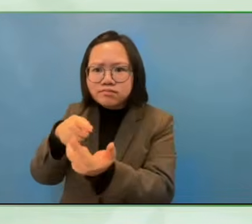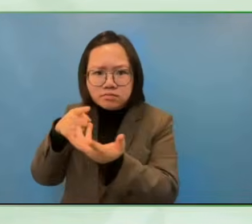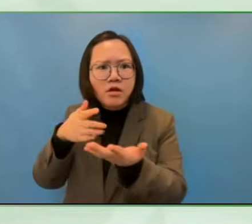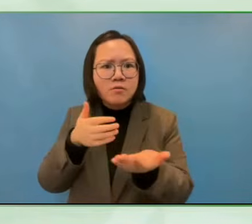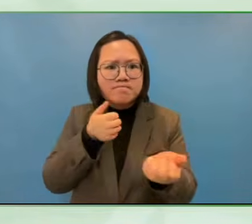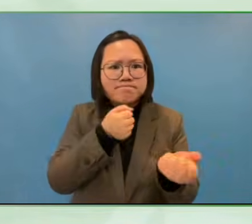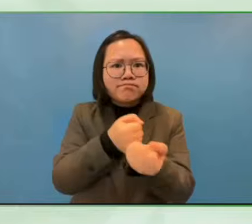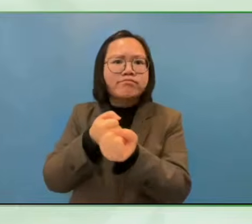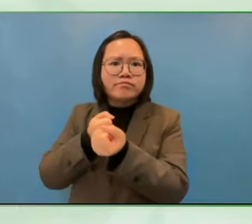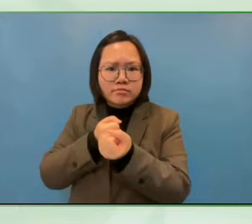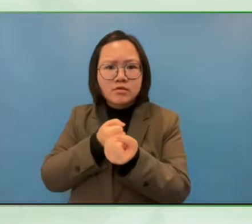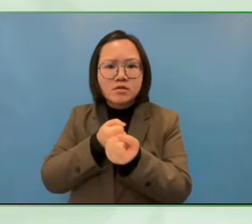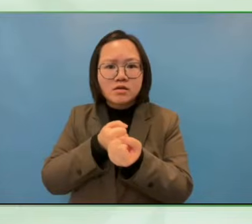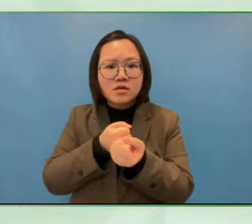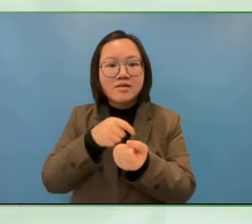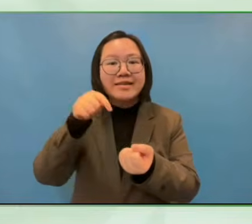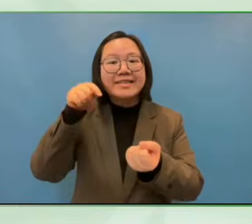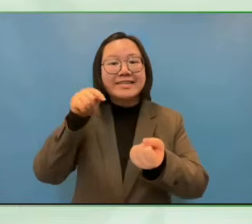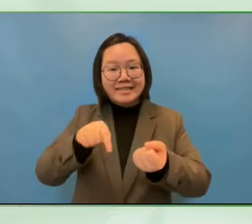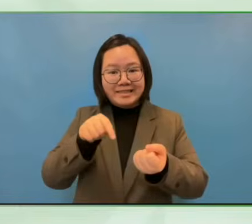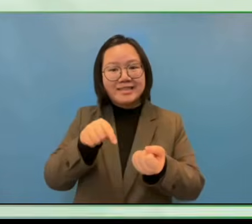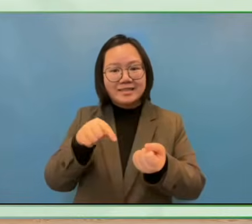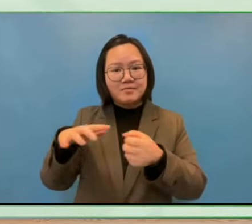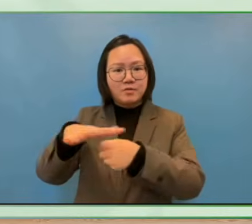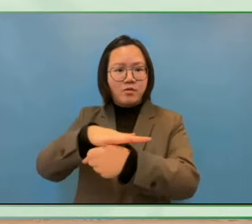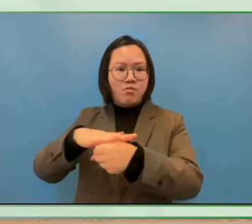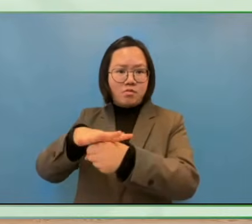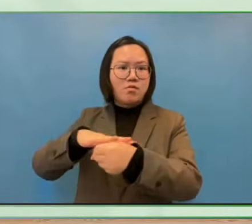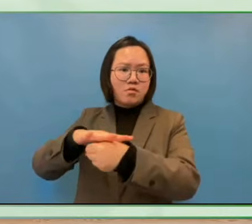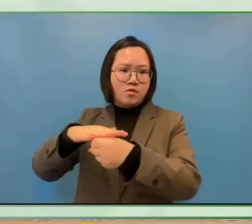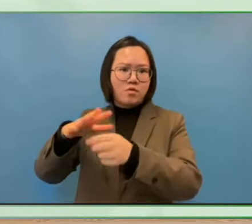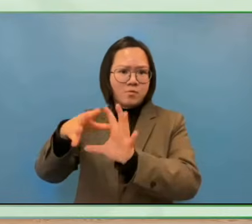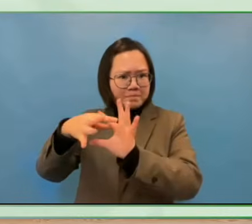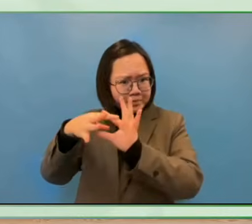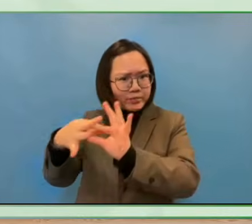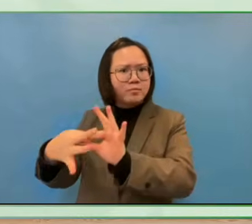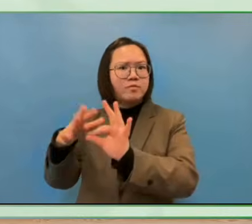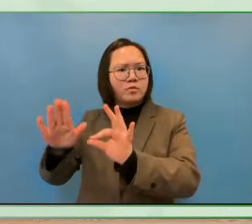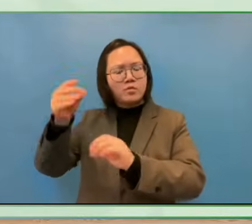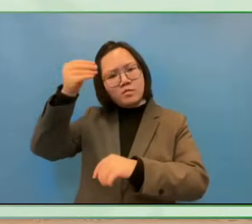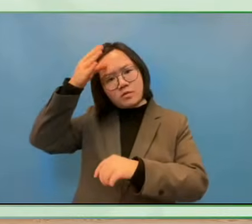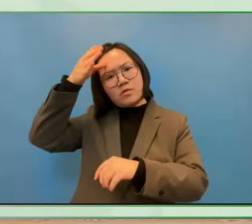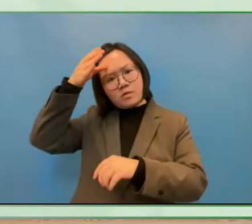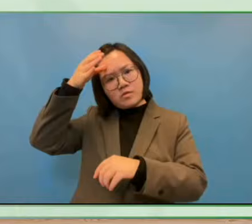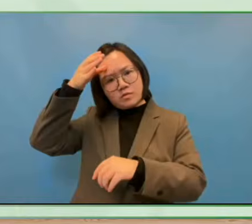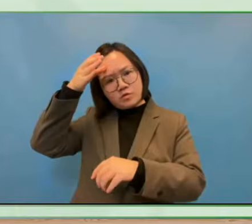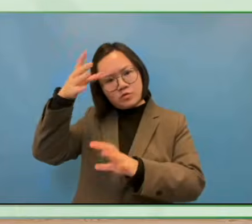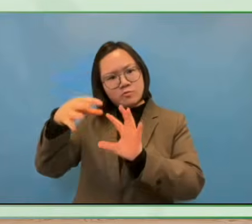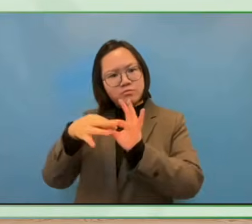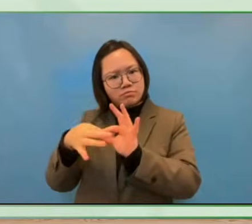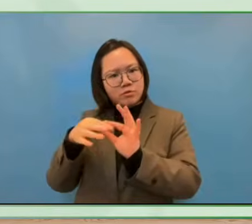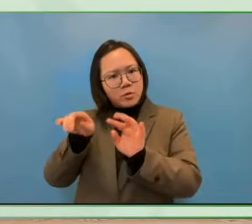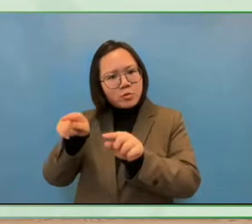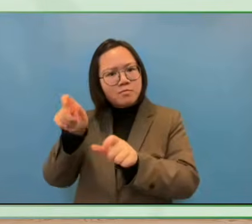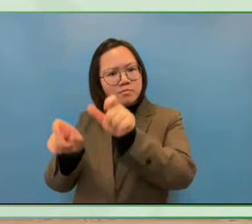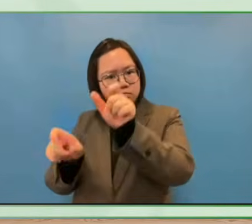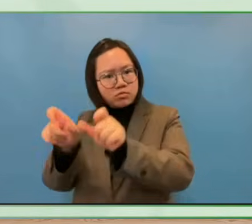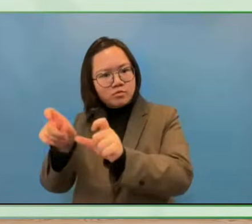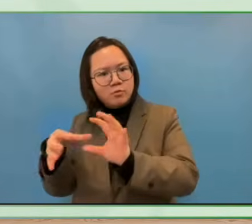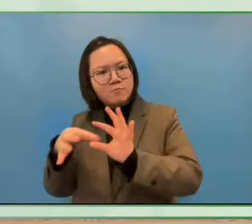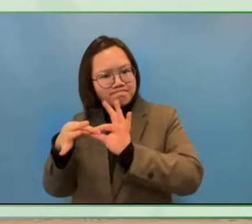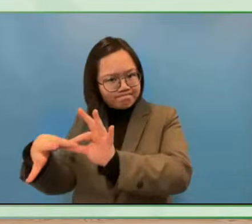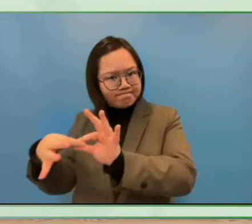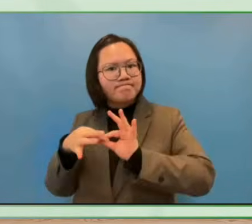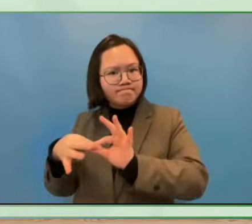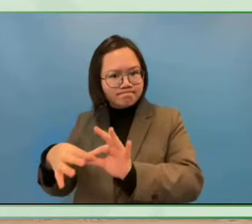simply need to start to do it. Mm-hmm. Michael, looking more on the meta level